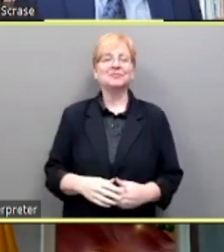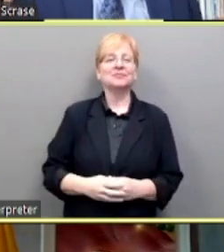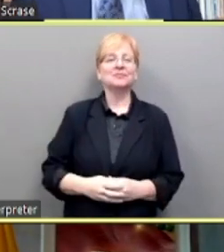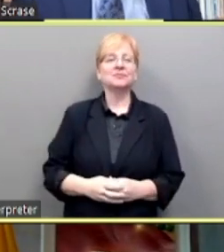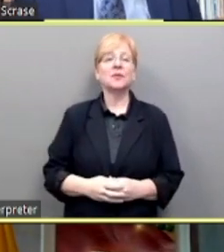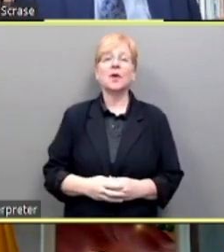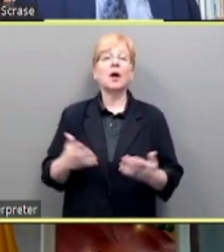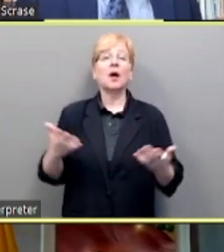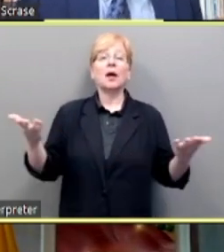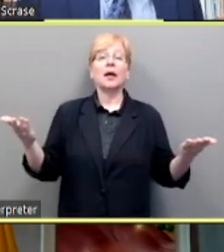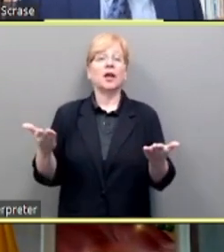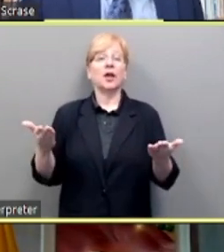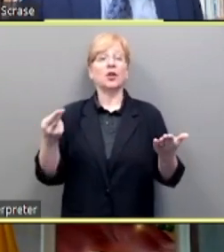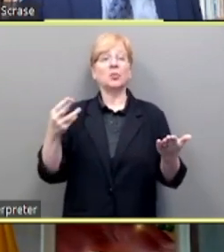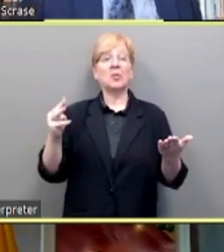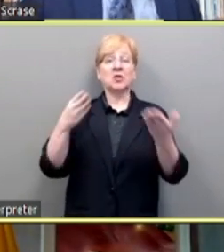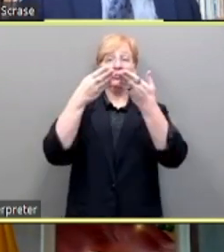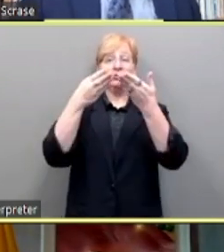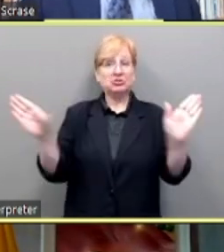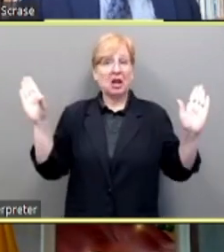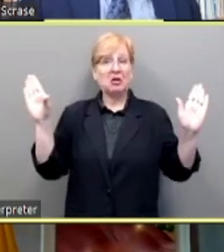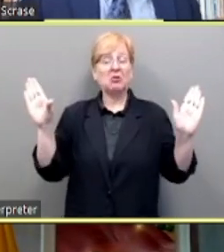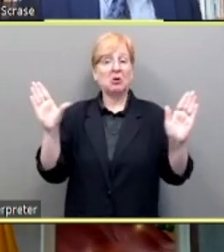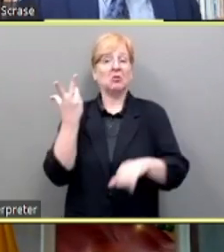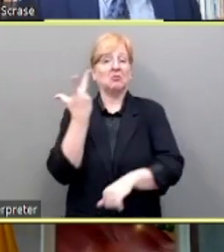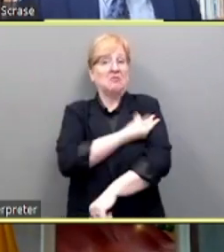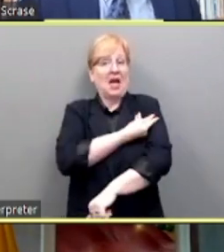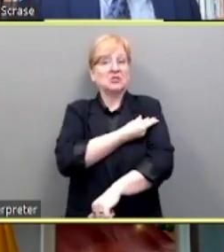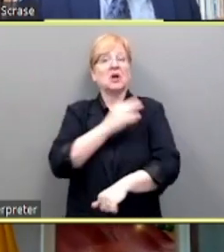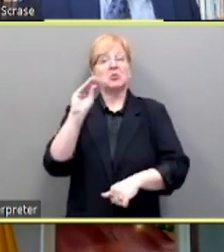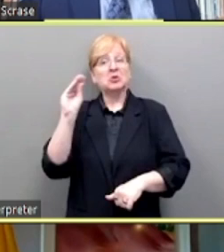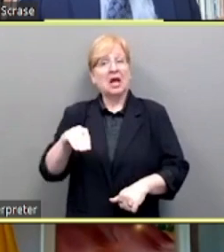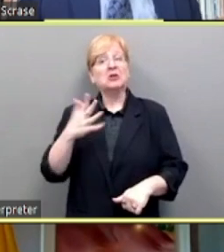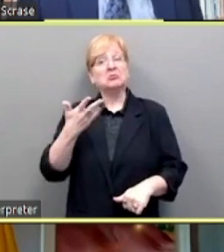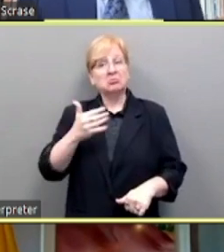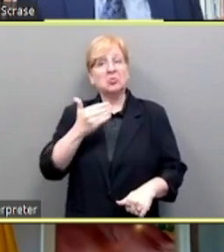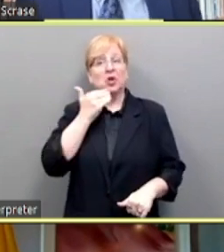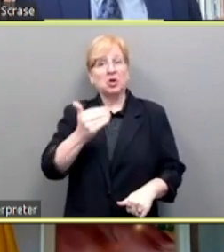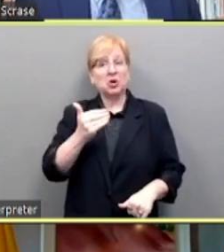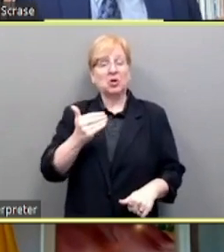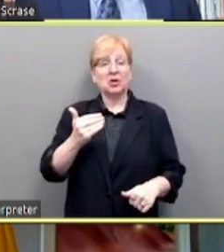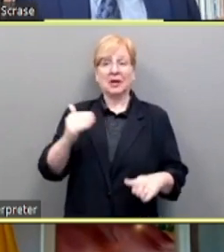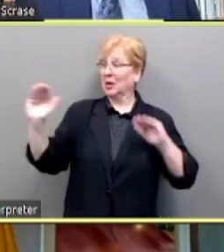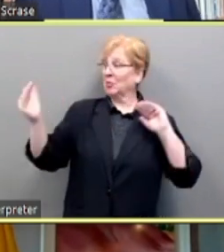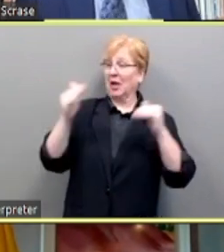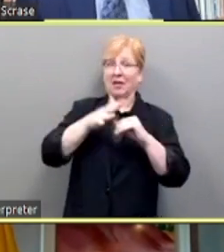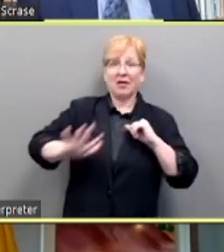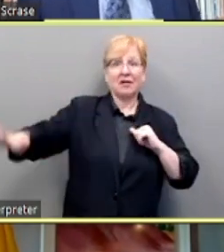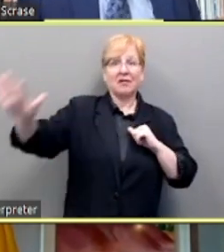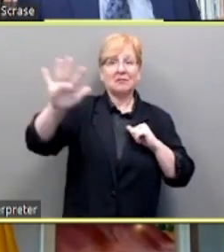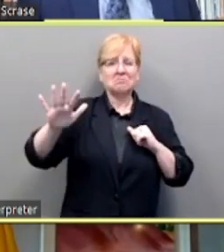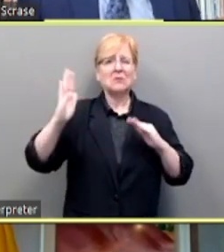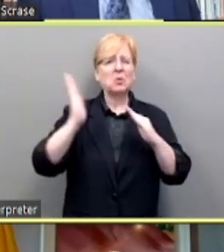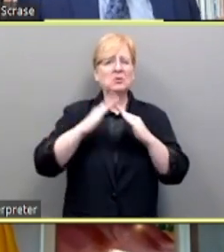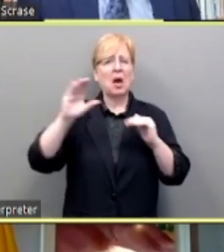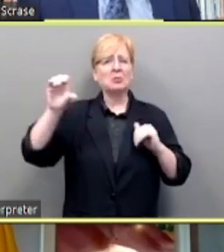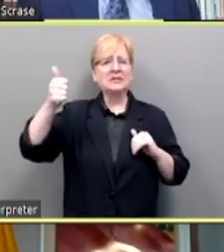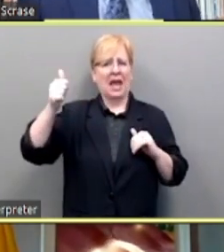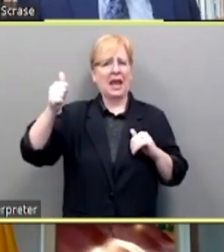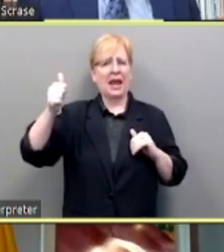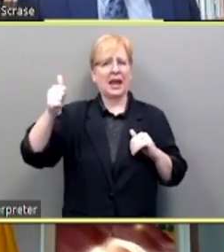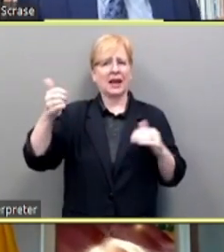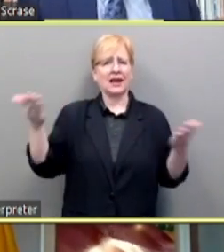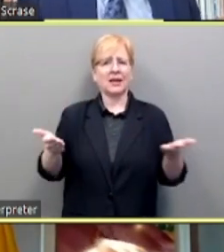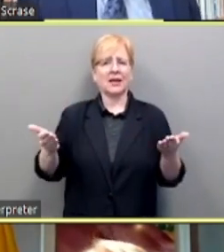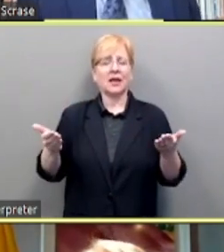state in general with vaccination rates, still in the top 10. Sometime late this afternoon or early tomorrow, I think we're going to